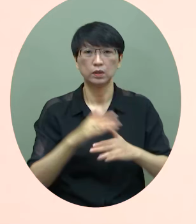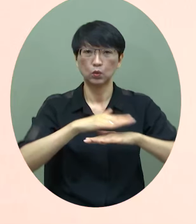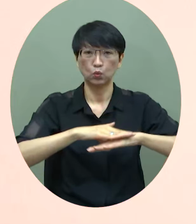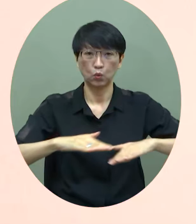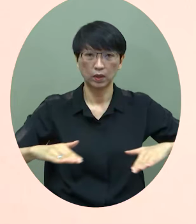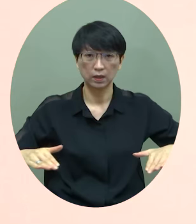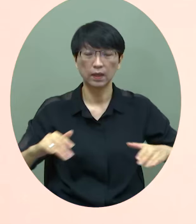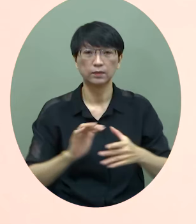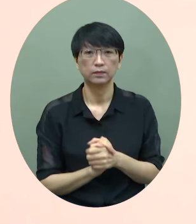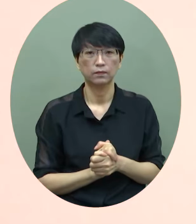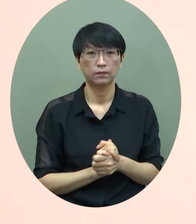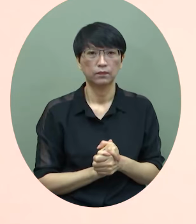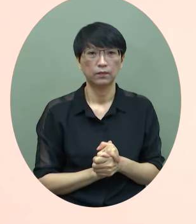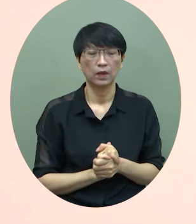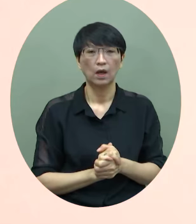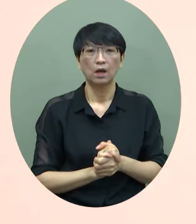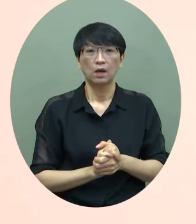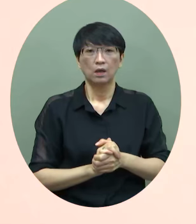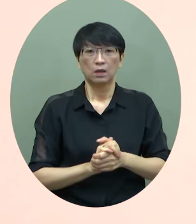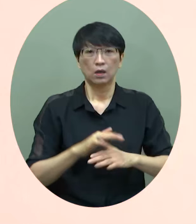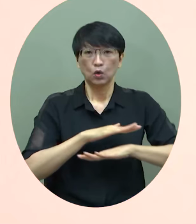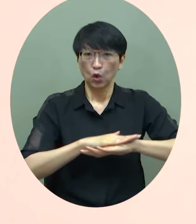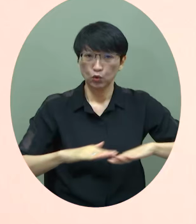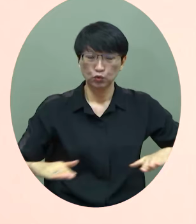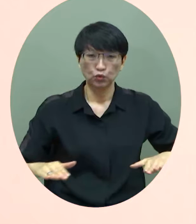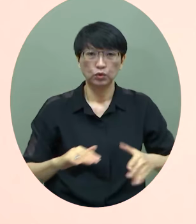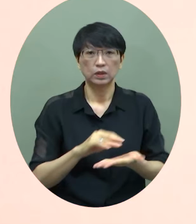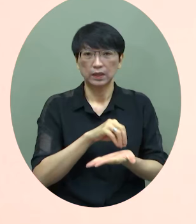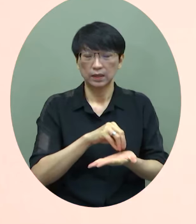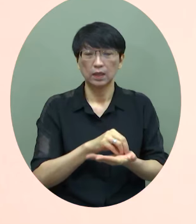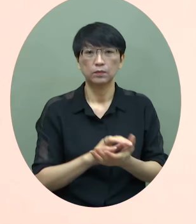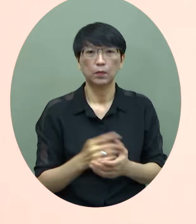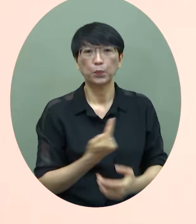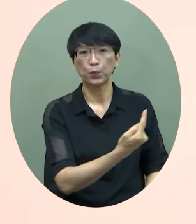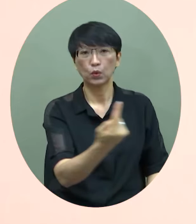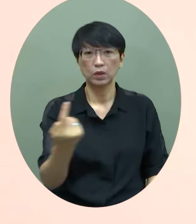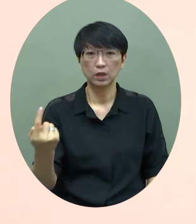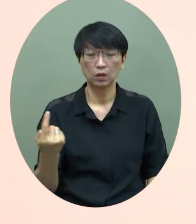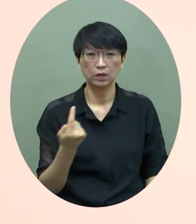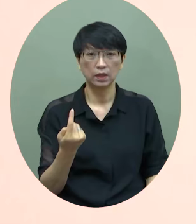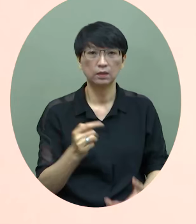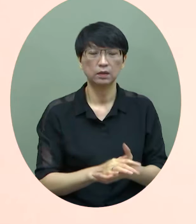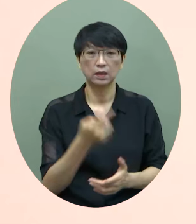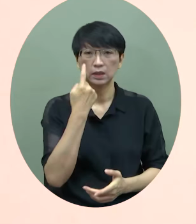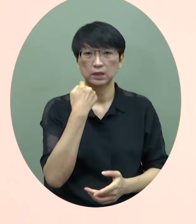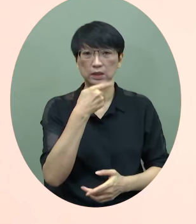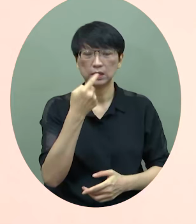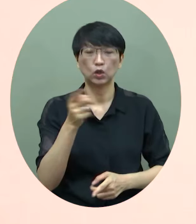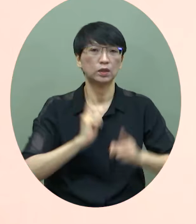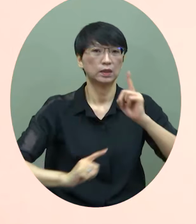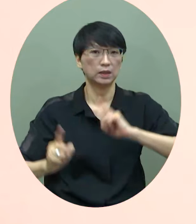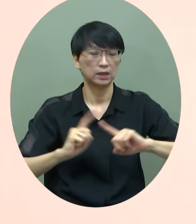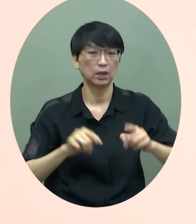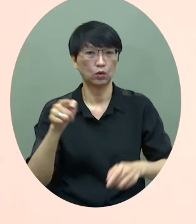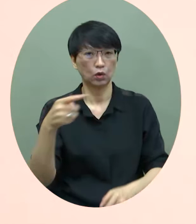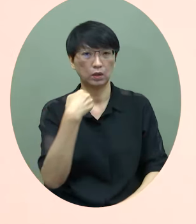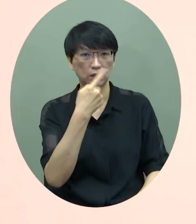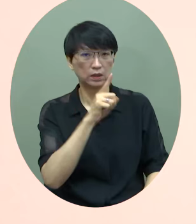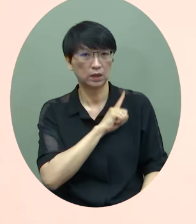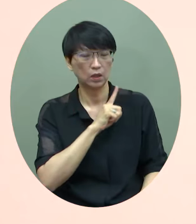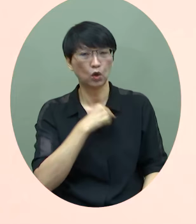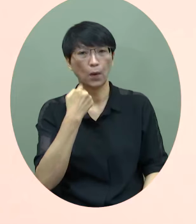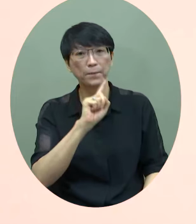question is yes, everybody has a freedom of expression. They can say whatever they want to say in accordance with the